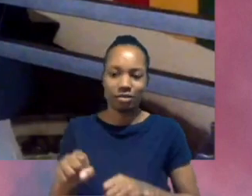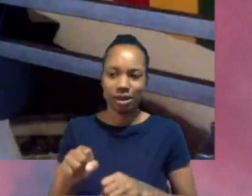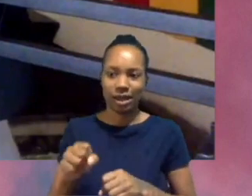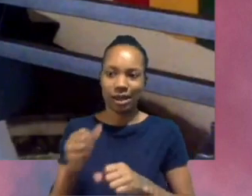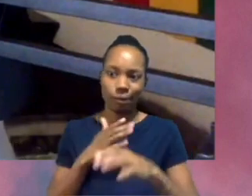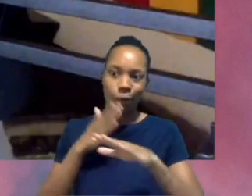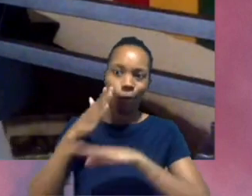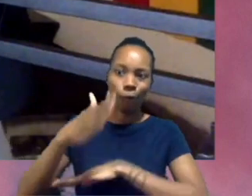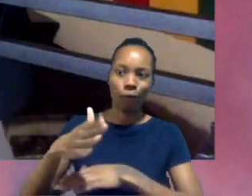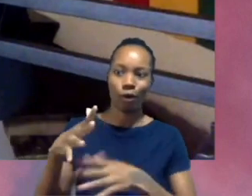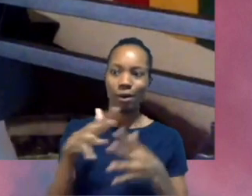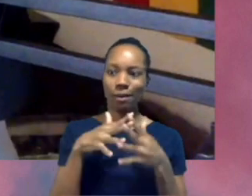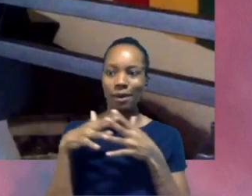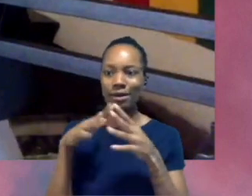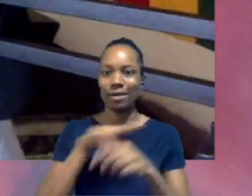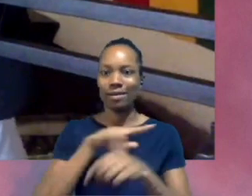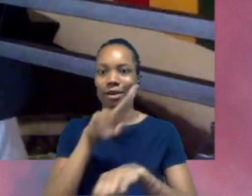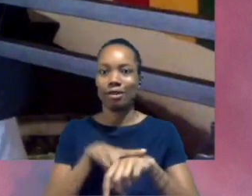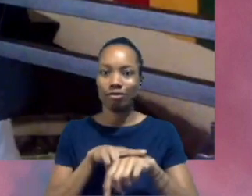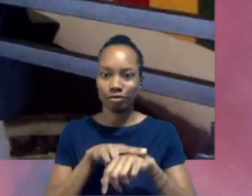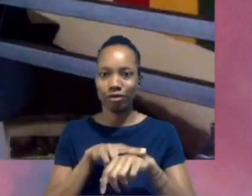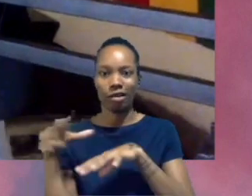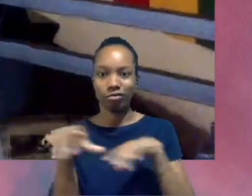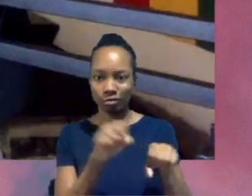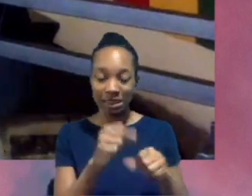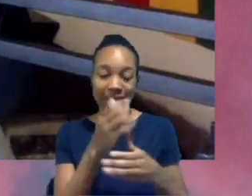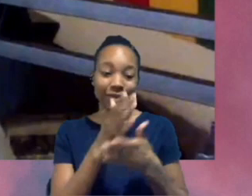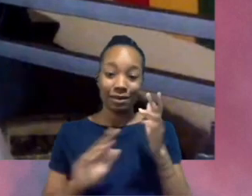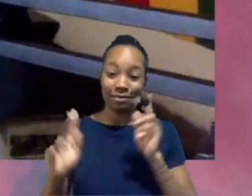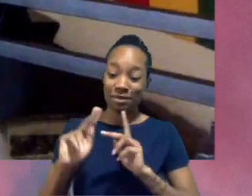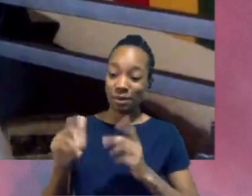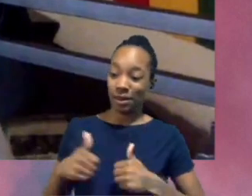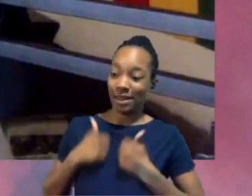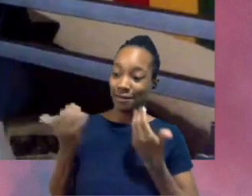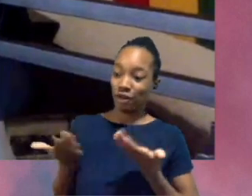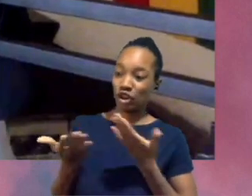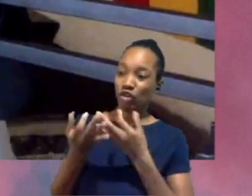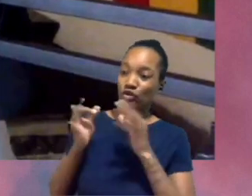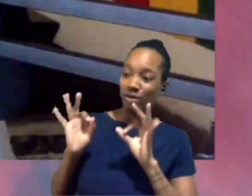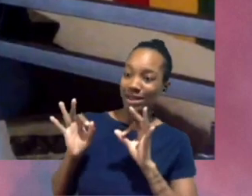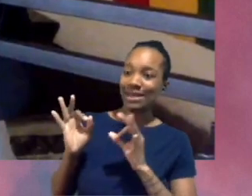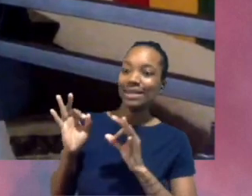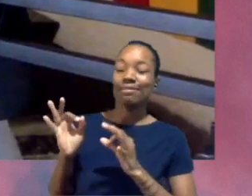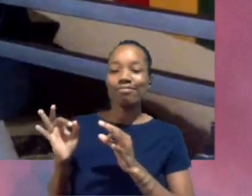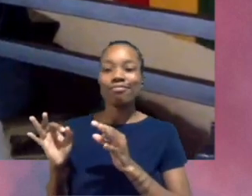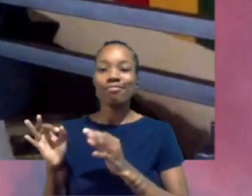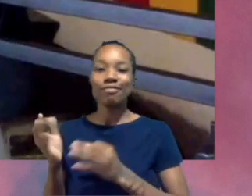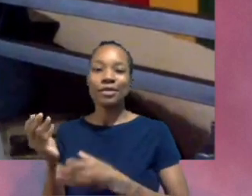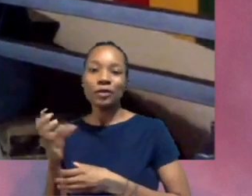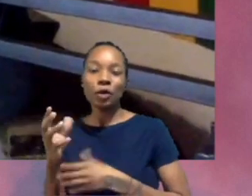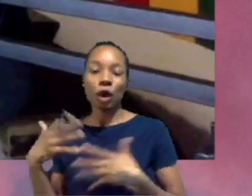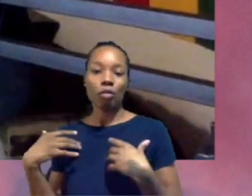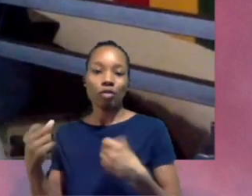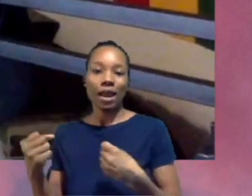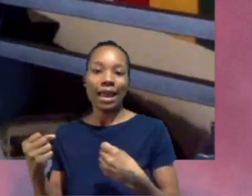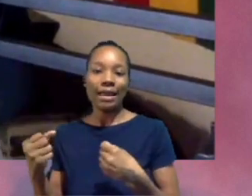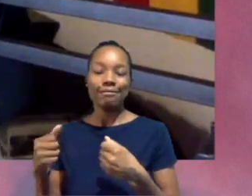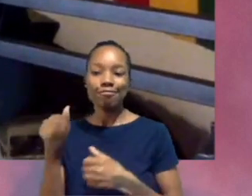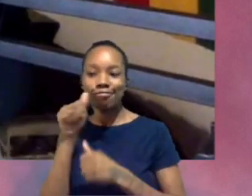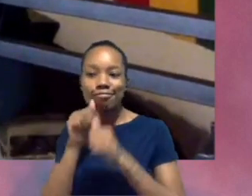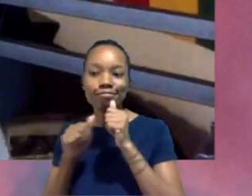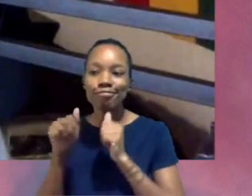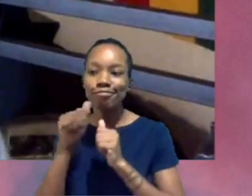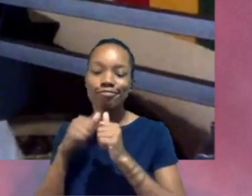where, as we know, only some are free and few are brave, right? So yeah, thank you for speaking to that, Sarah, and such powerful words. Let's